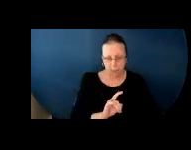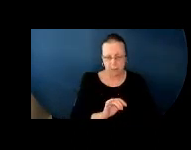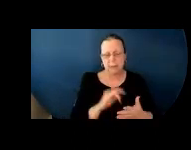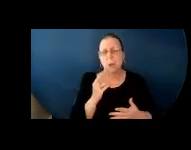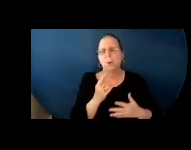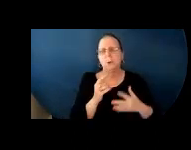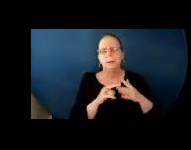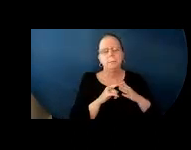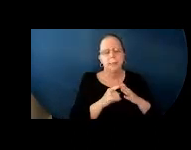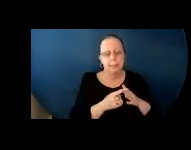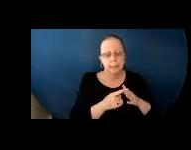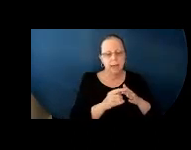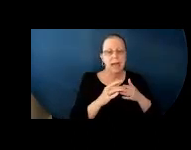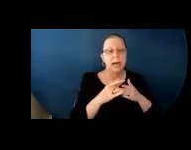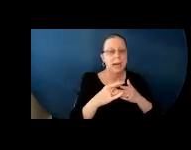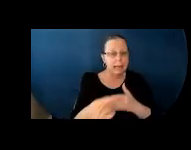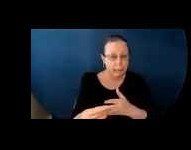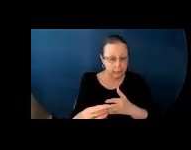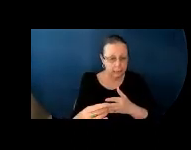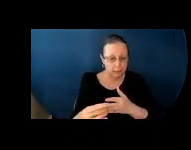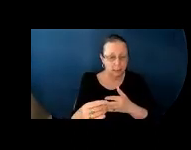right? And leading it means, you know,